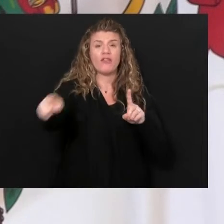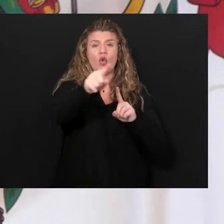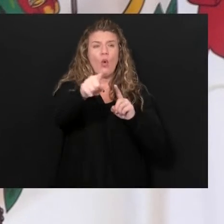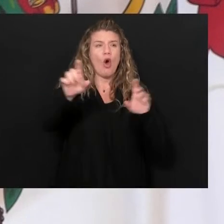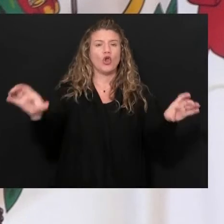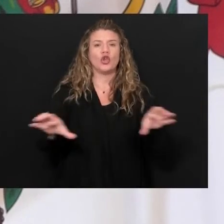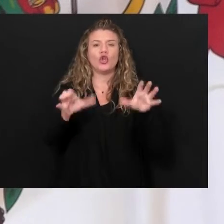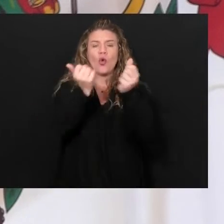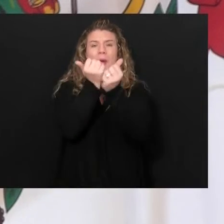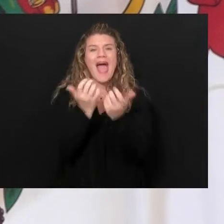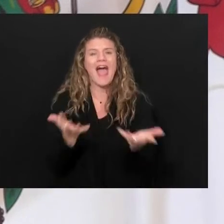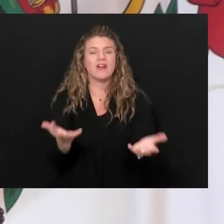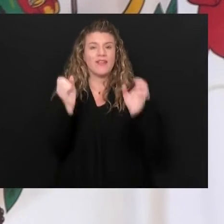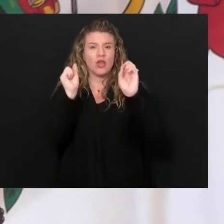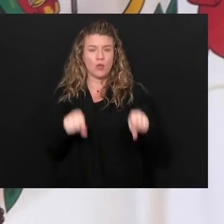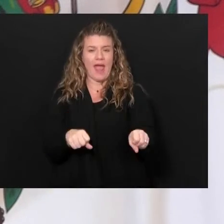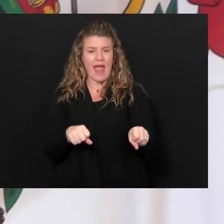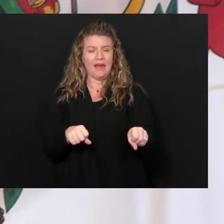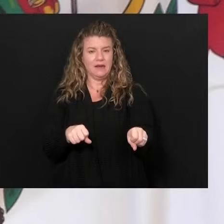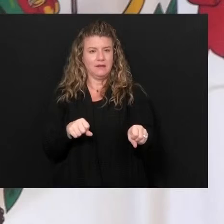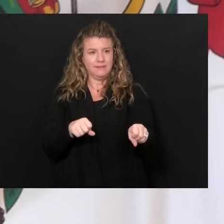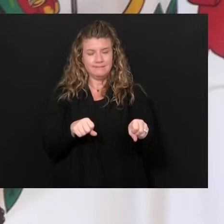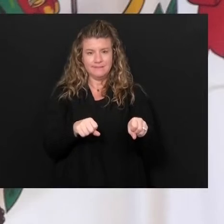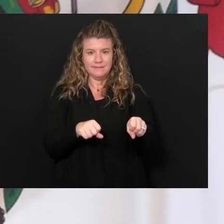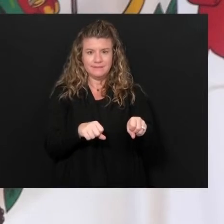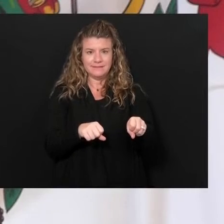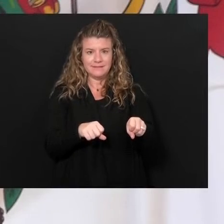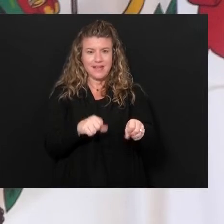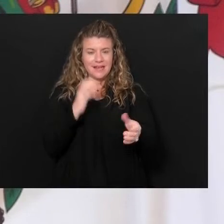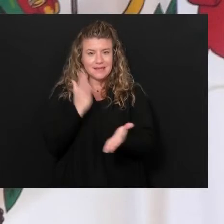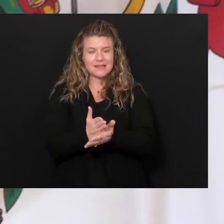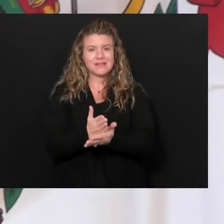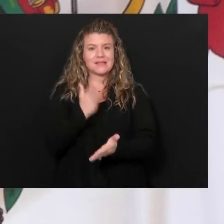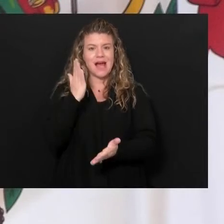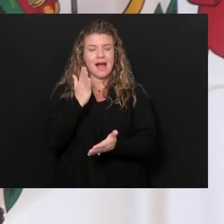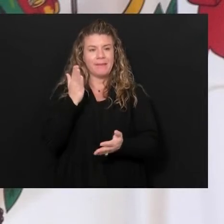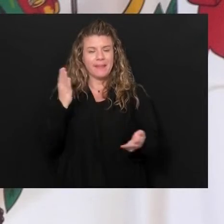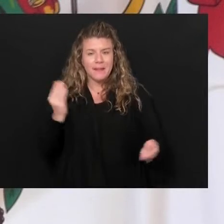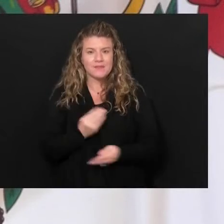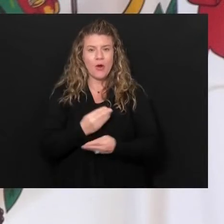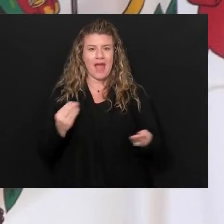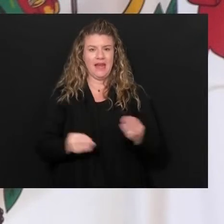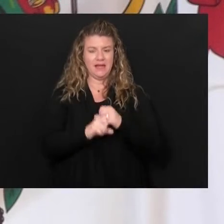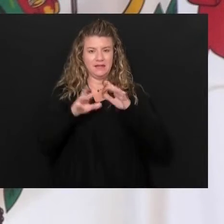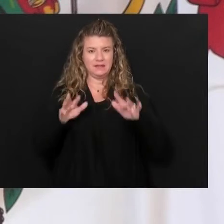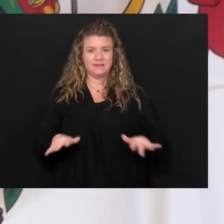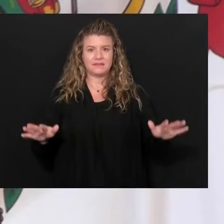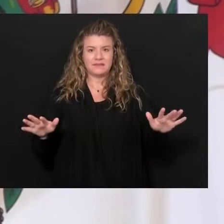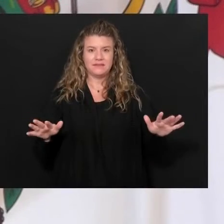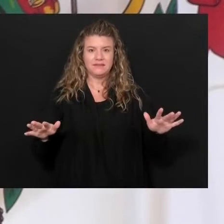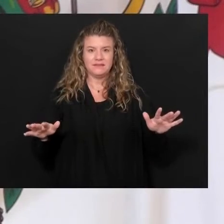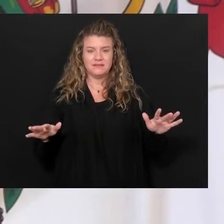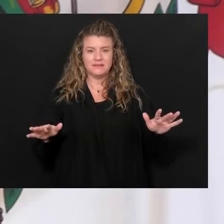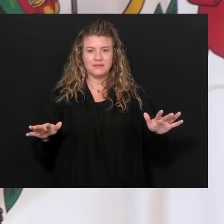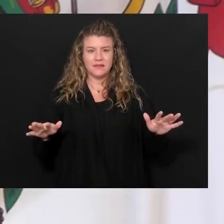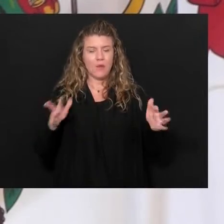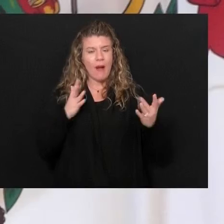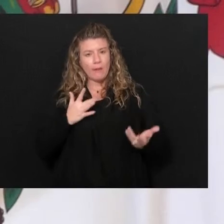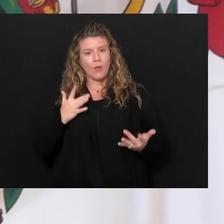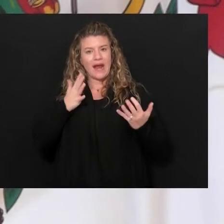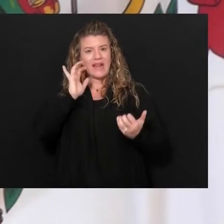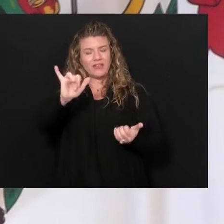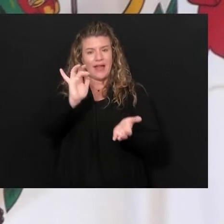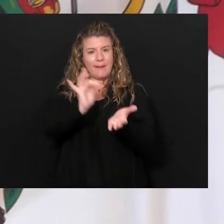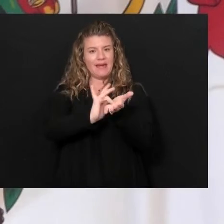do everything they possibly can in their power to stop the chain reaction until the vaccine gets